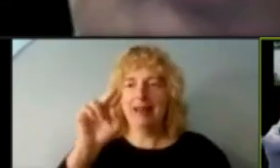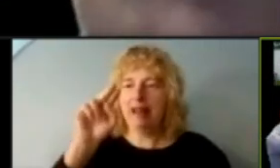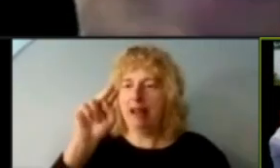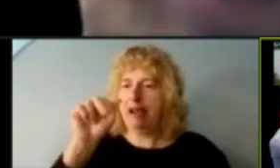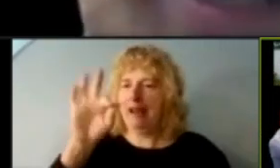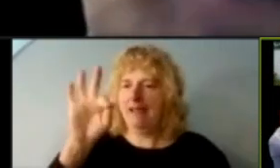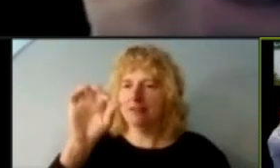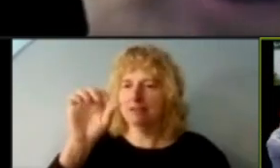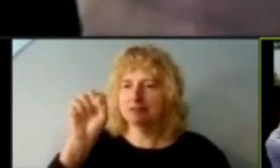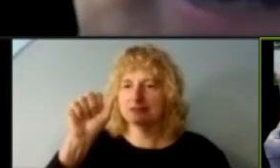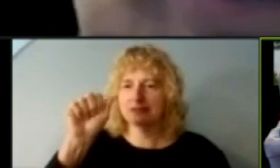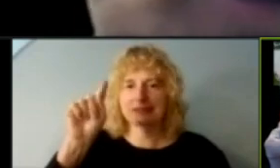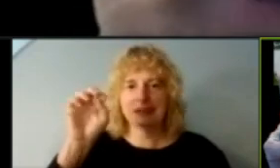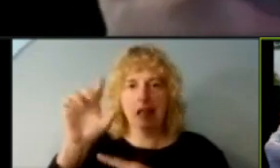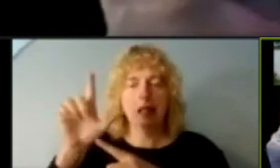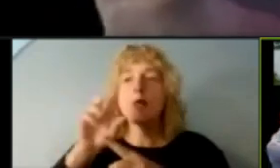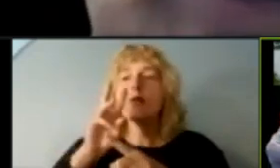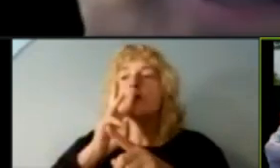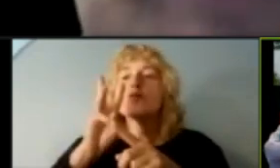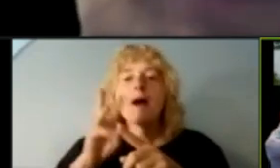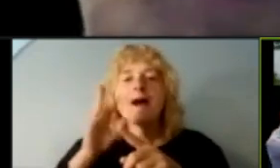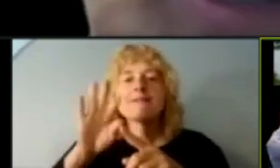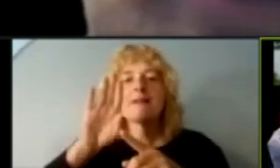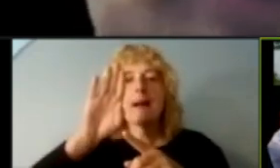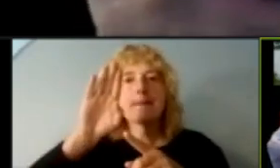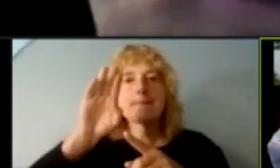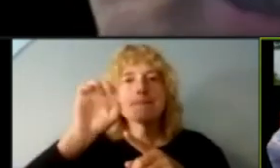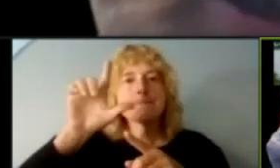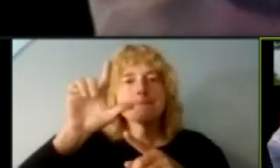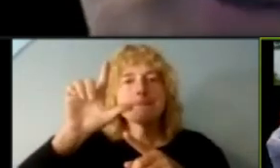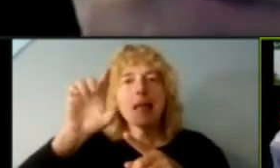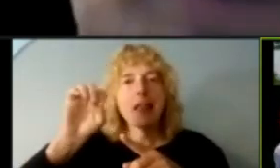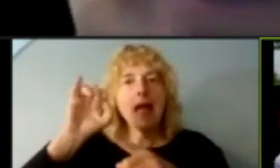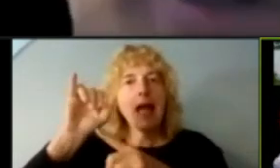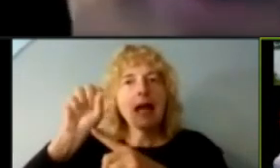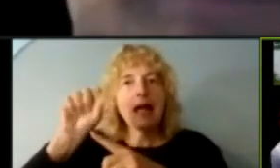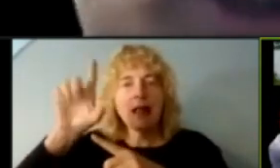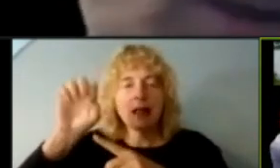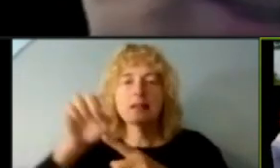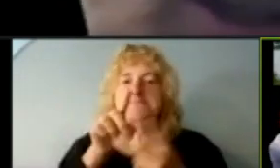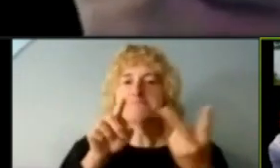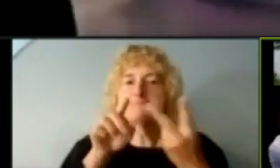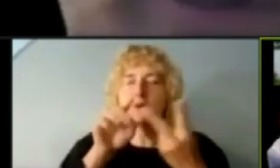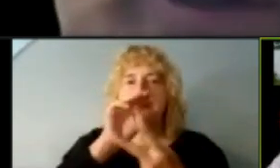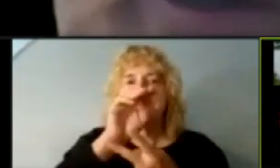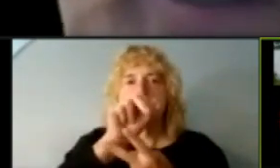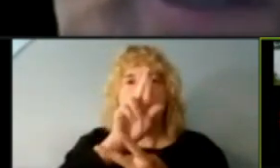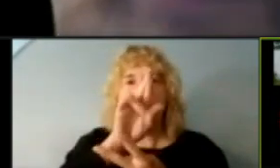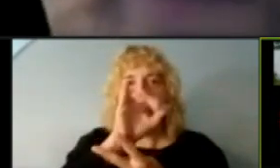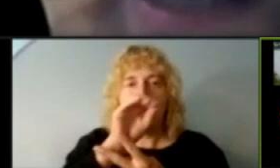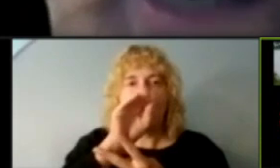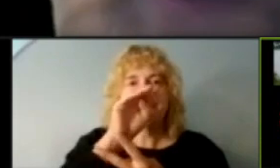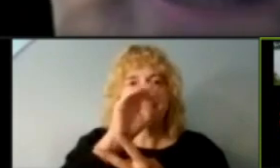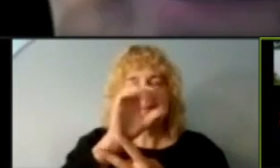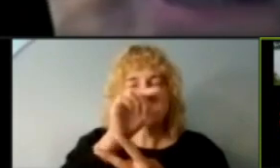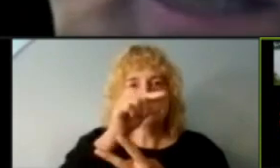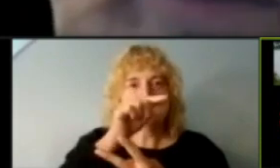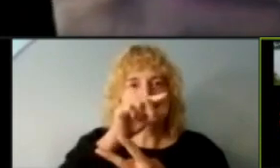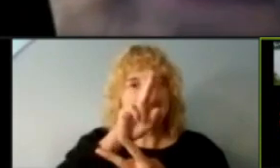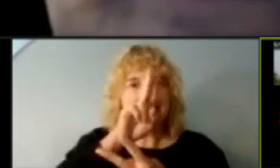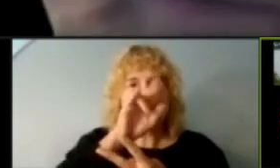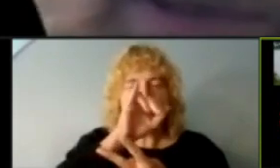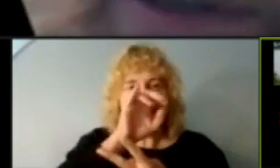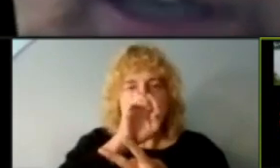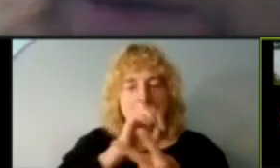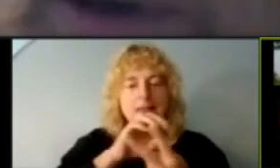in the waters of Belle Isle, there's Mario McGee and Xavier Walker, who are current students at Wayne